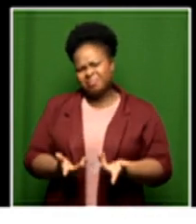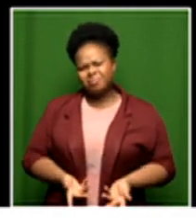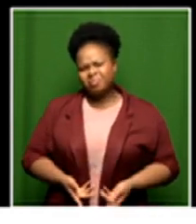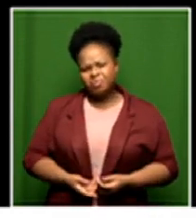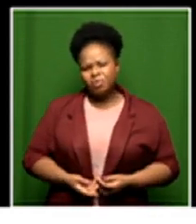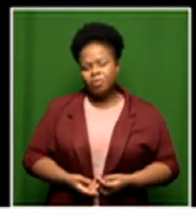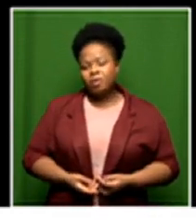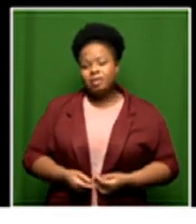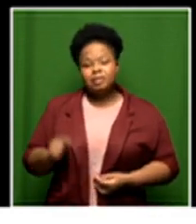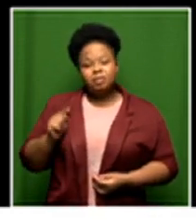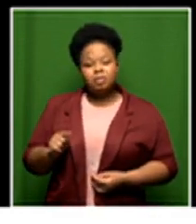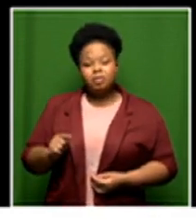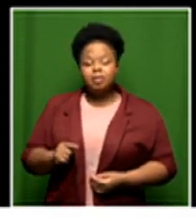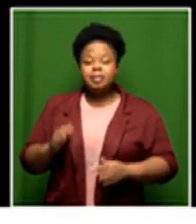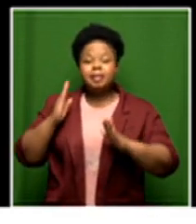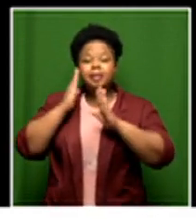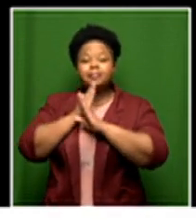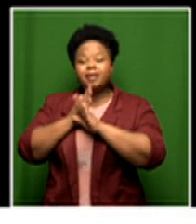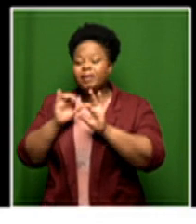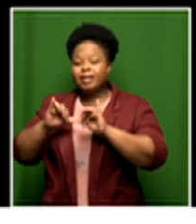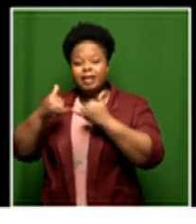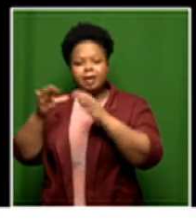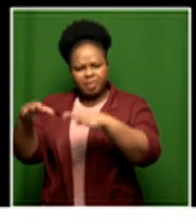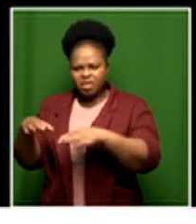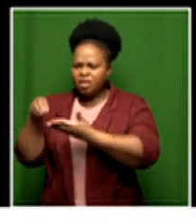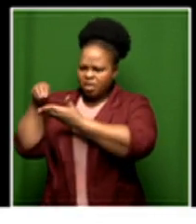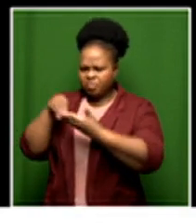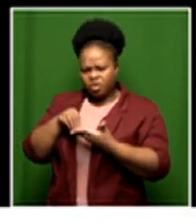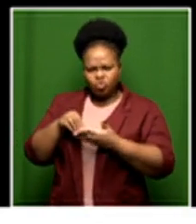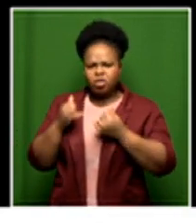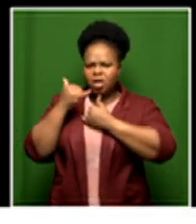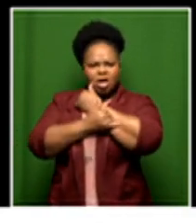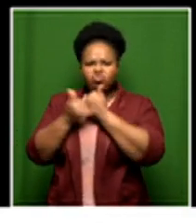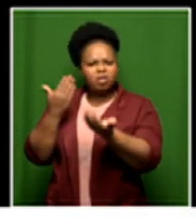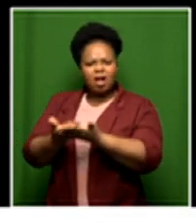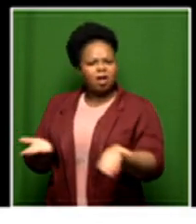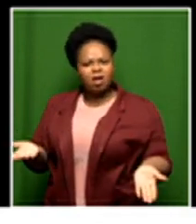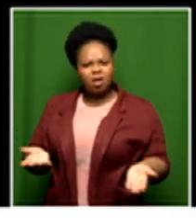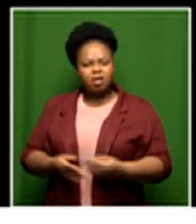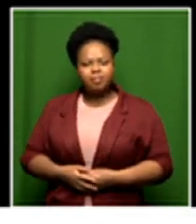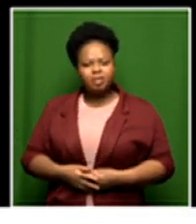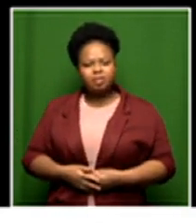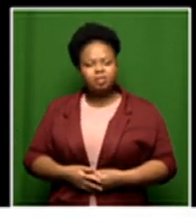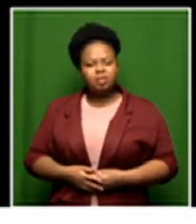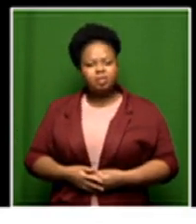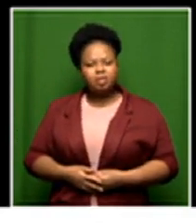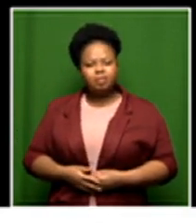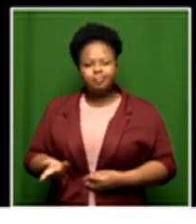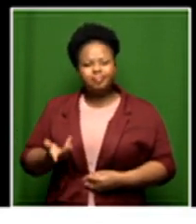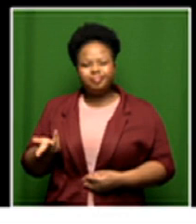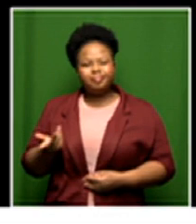is a private thing. This is private companies can bring it into the country. This has got nothing to do with getting